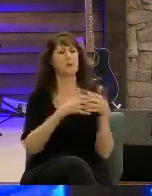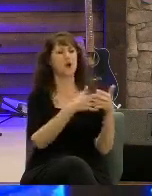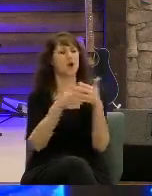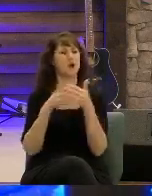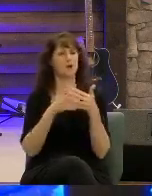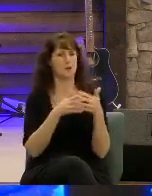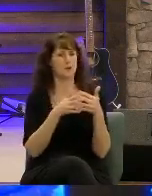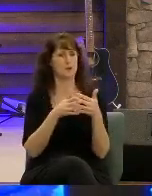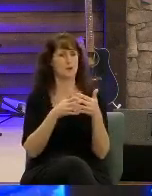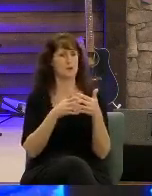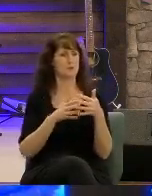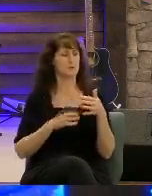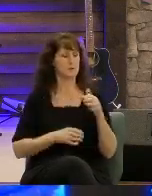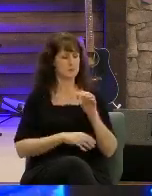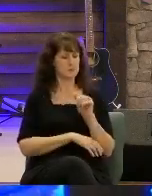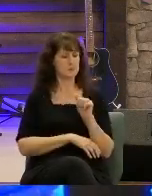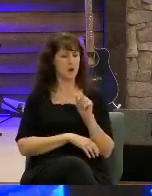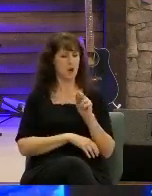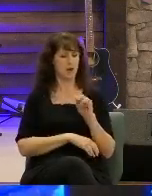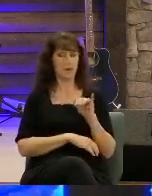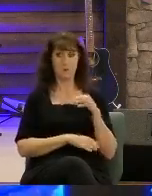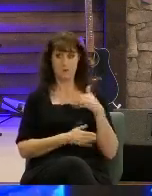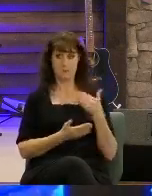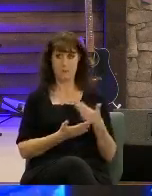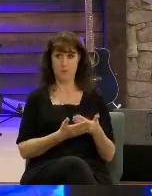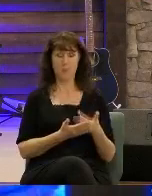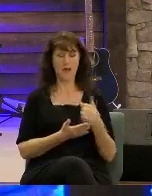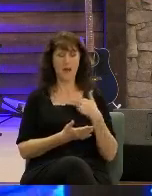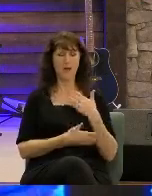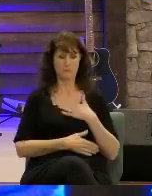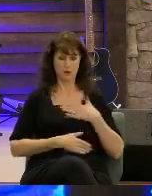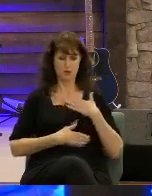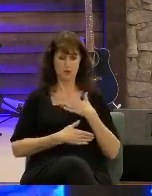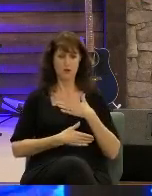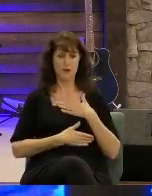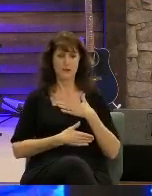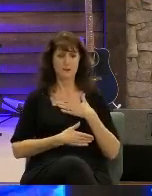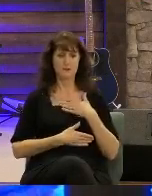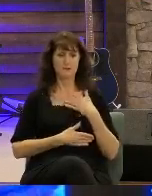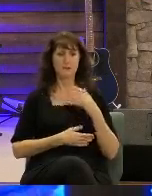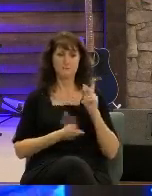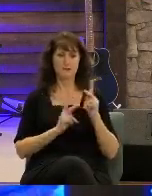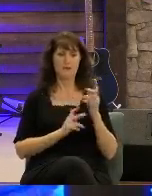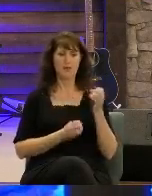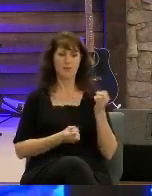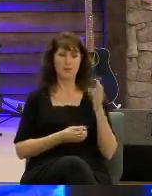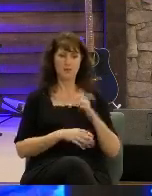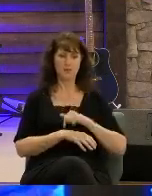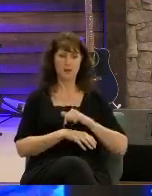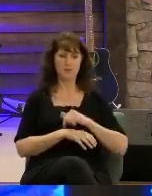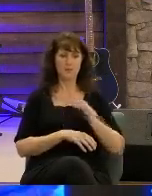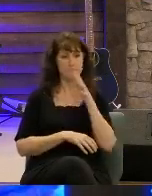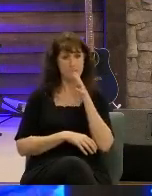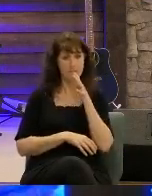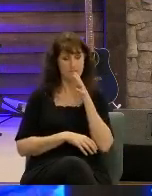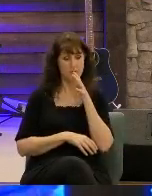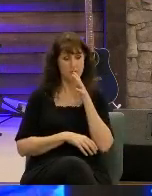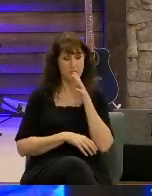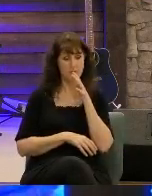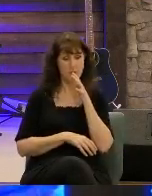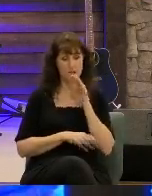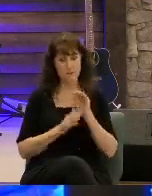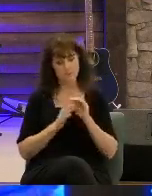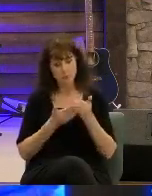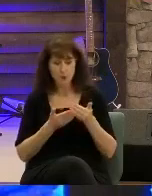Like when Ari was born, I appreciated the fact that I know in the church this happens a lot where the mother digs into these